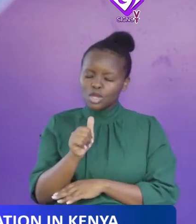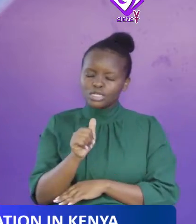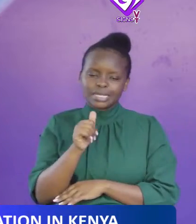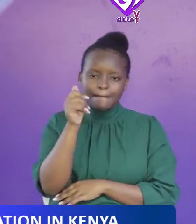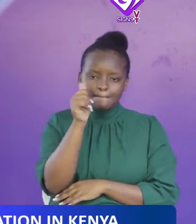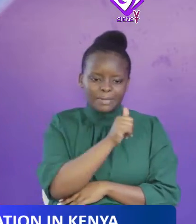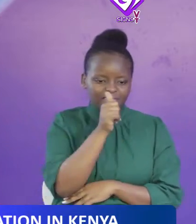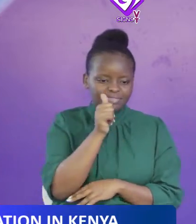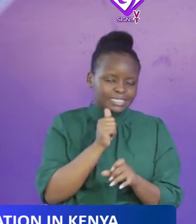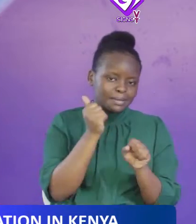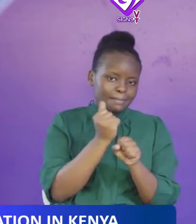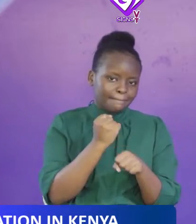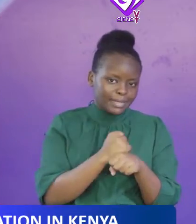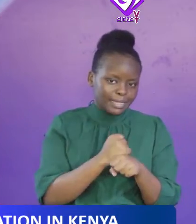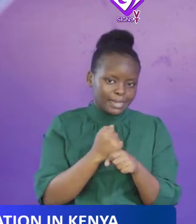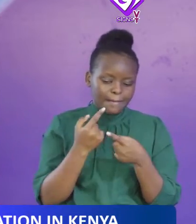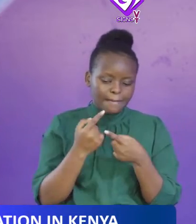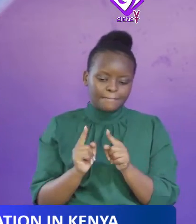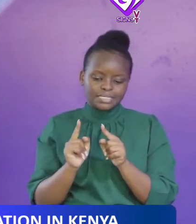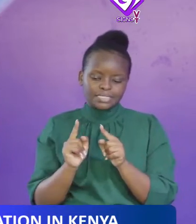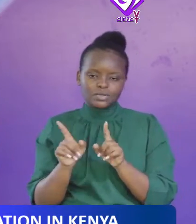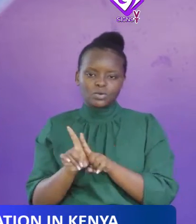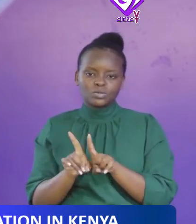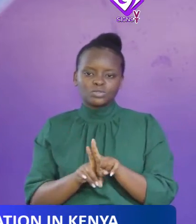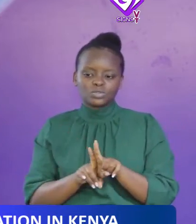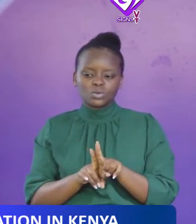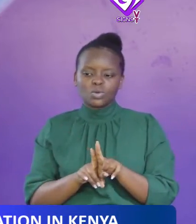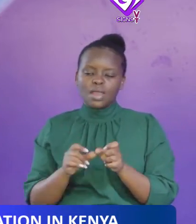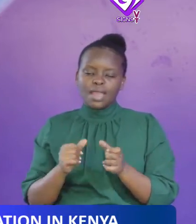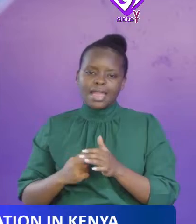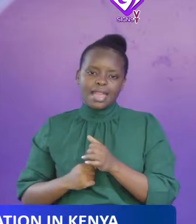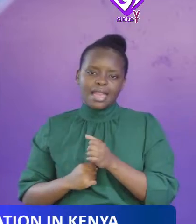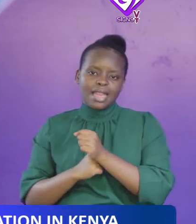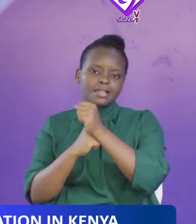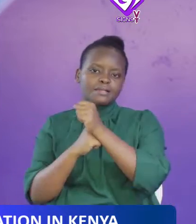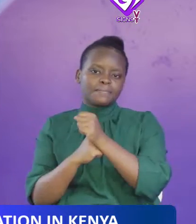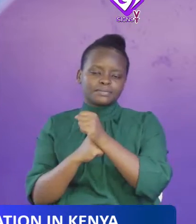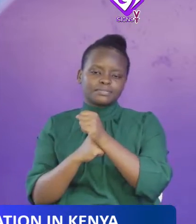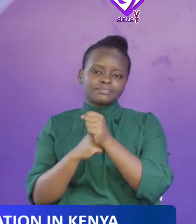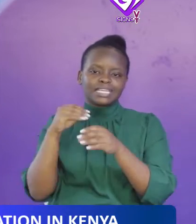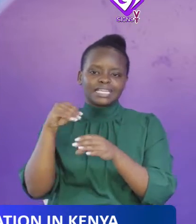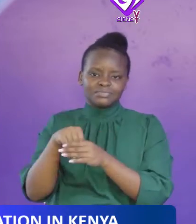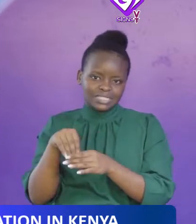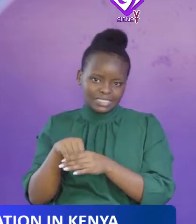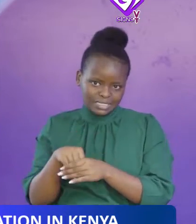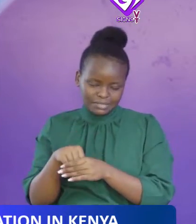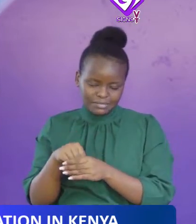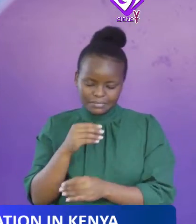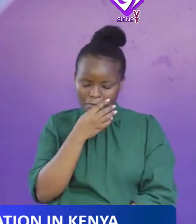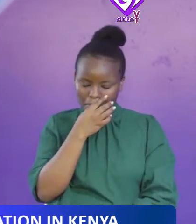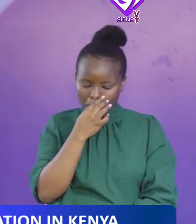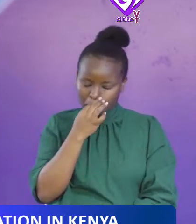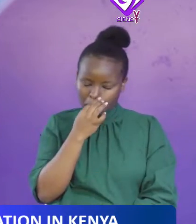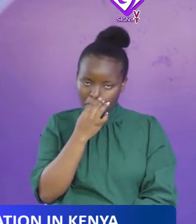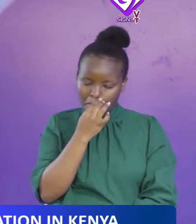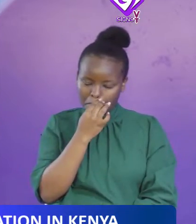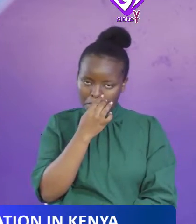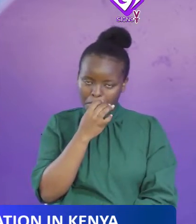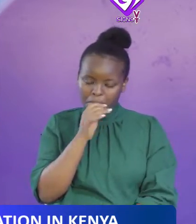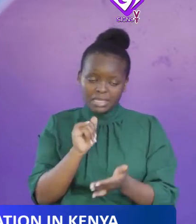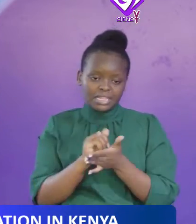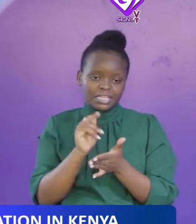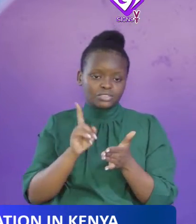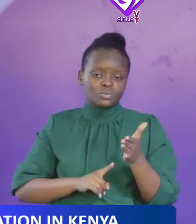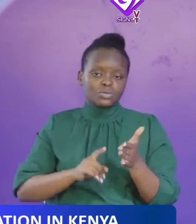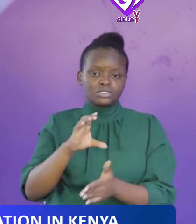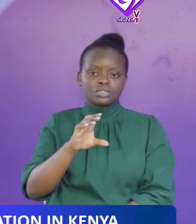but to co-invest. Not to privatize, but to co-invest. And that's what Catholic University